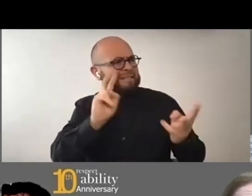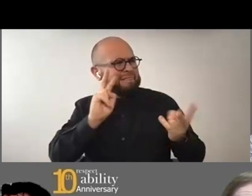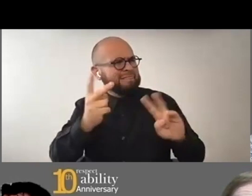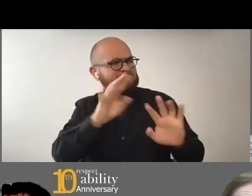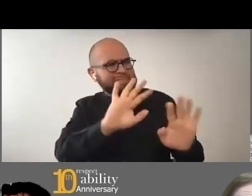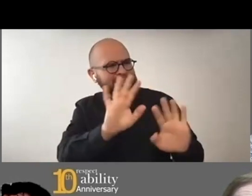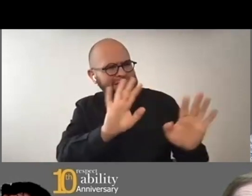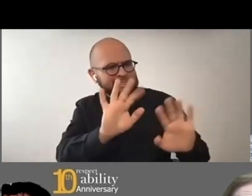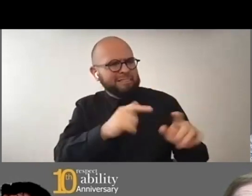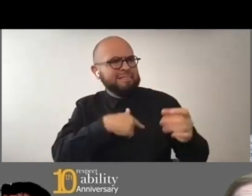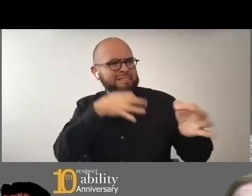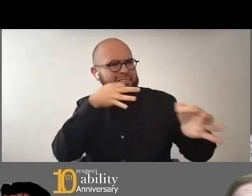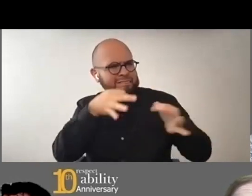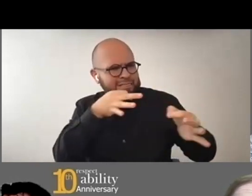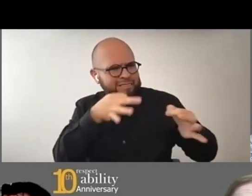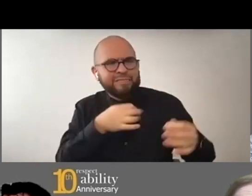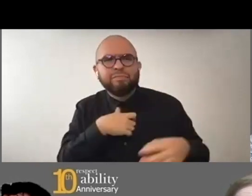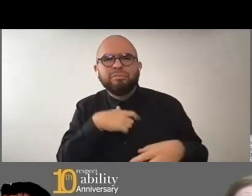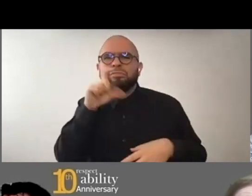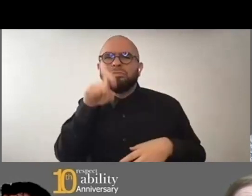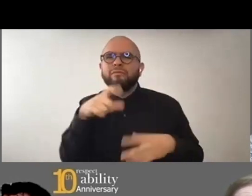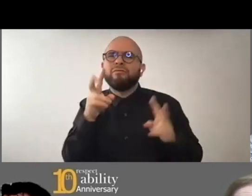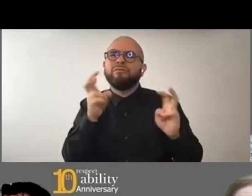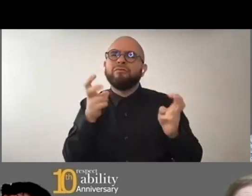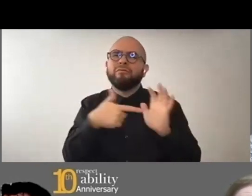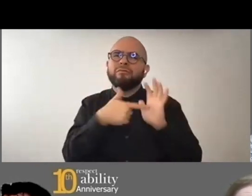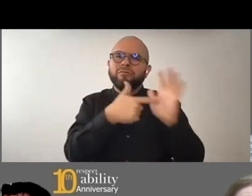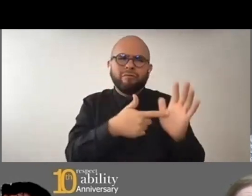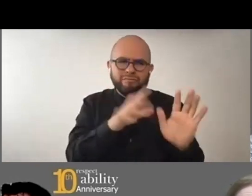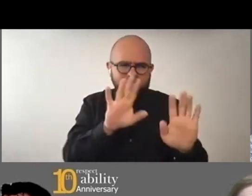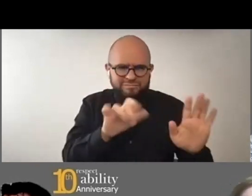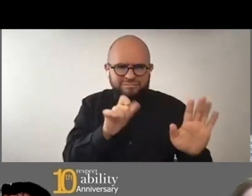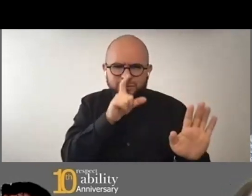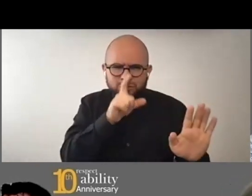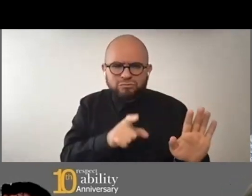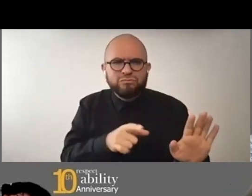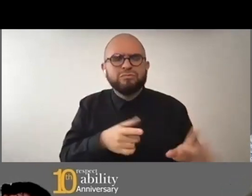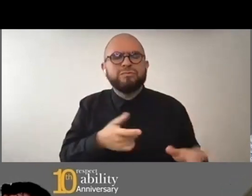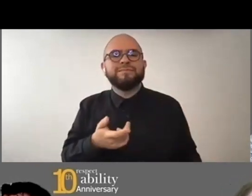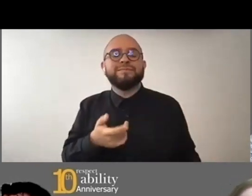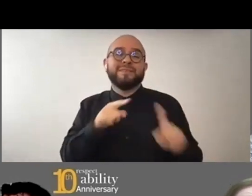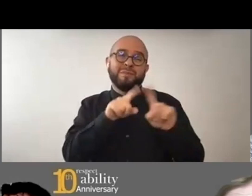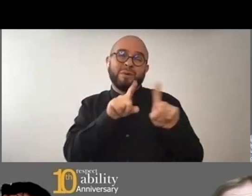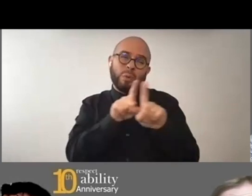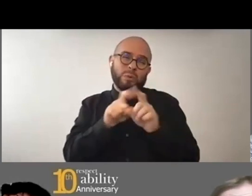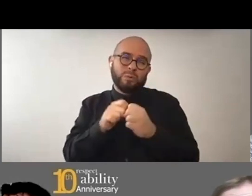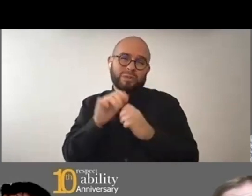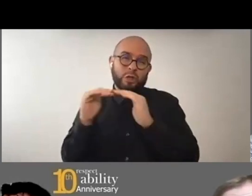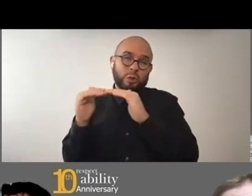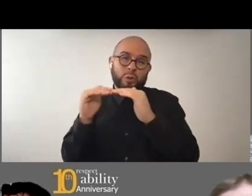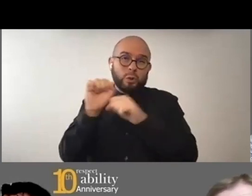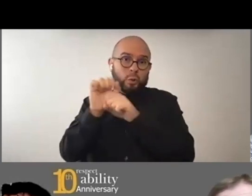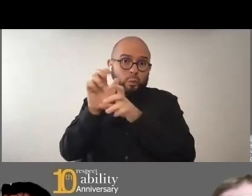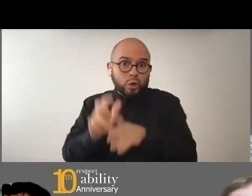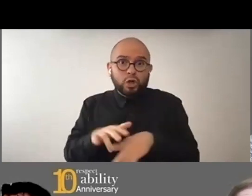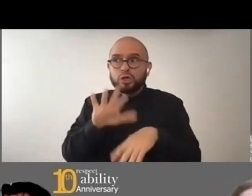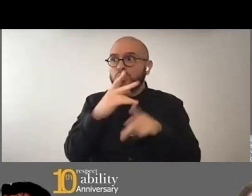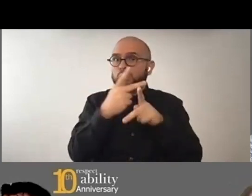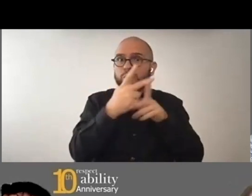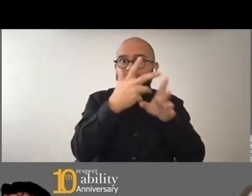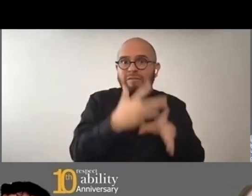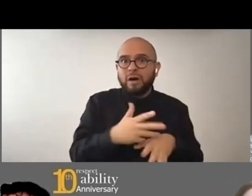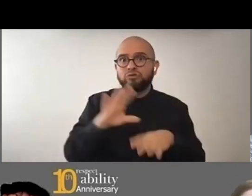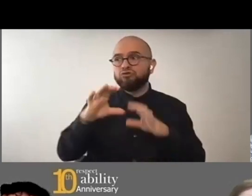you for the job might hold, but also with your coworkers, with your supervisor, with your clients, with